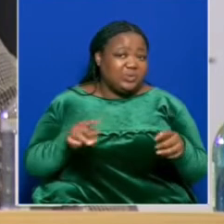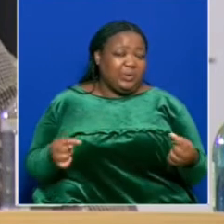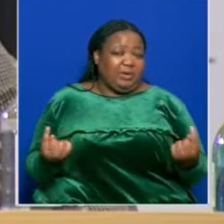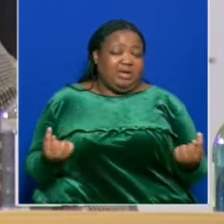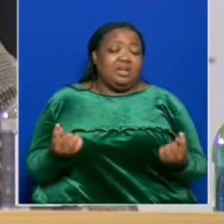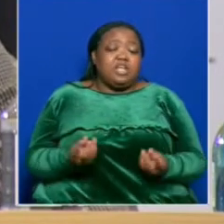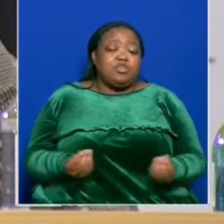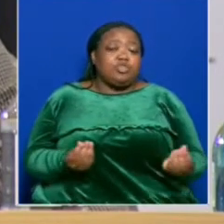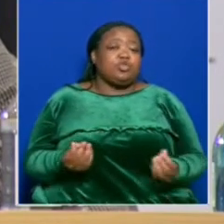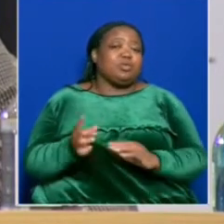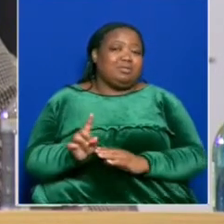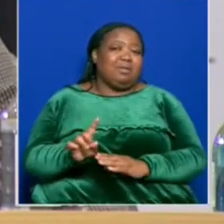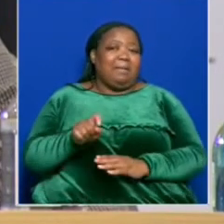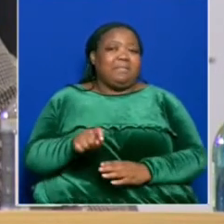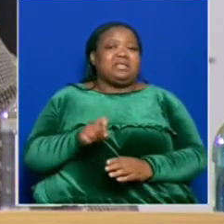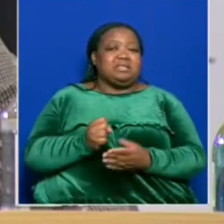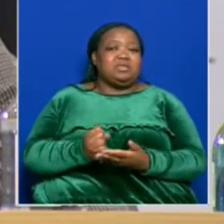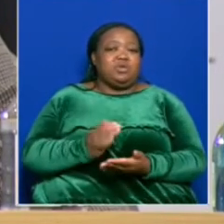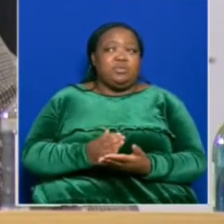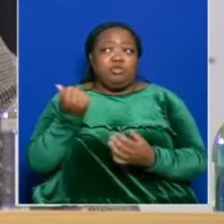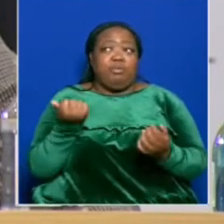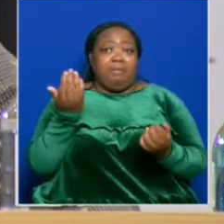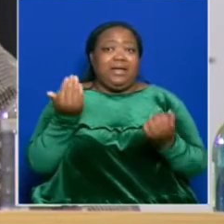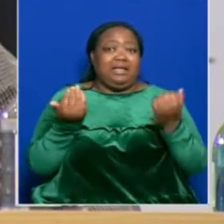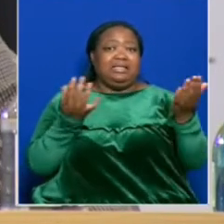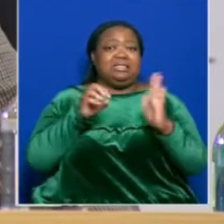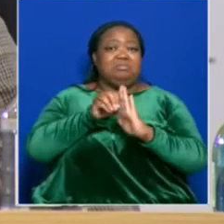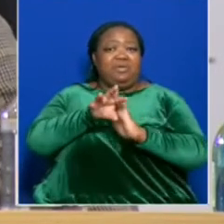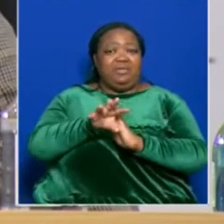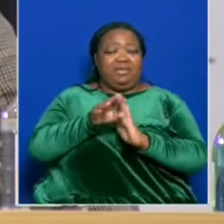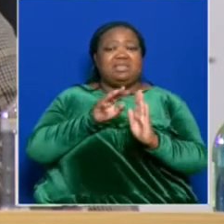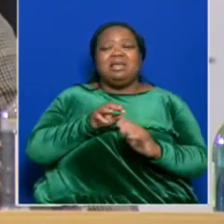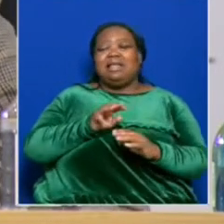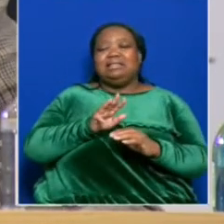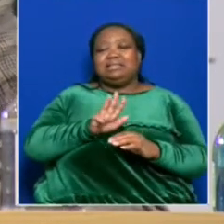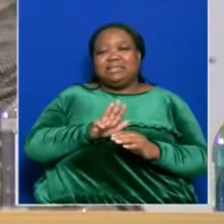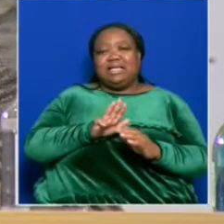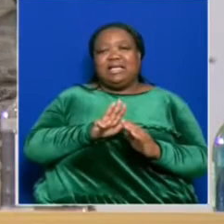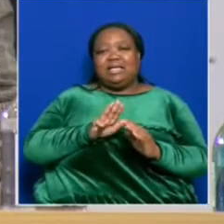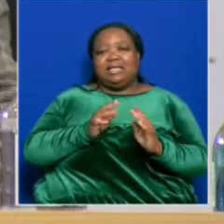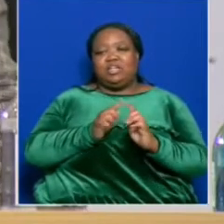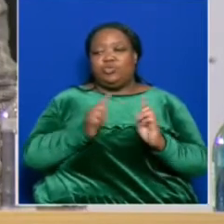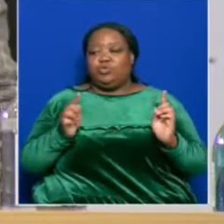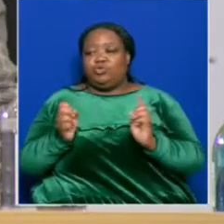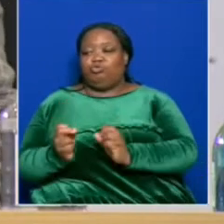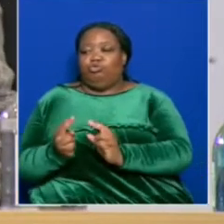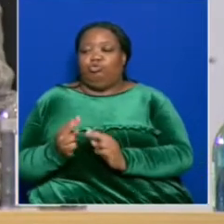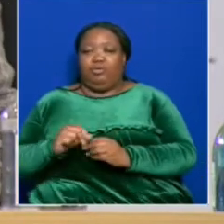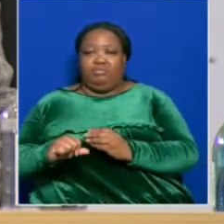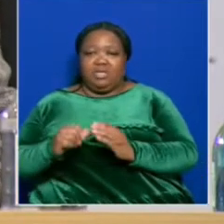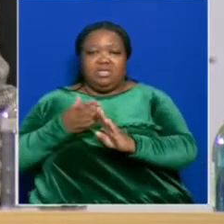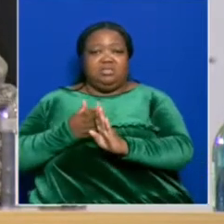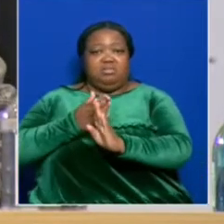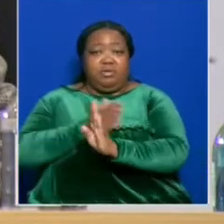you must ensure that bids are advertised at least 9 to 12 months before they end, because we need to ensure that the